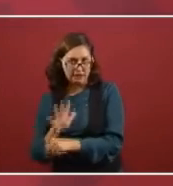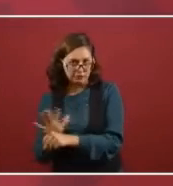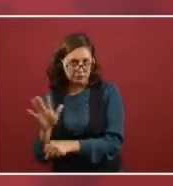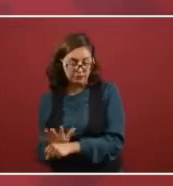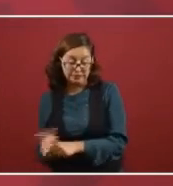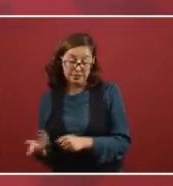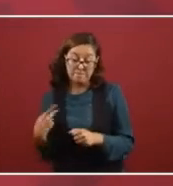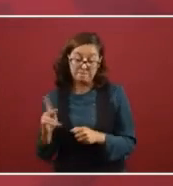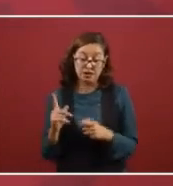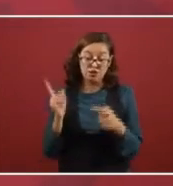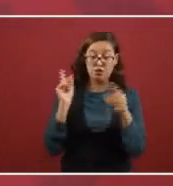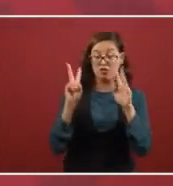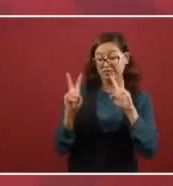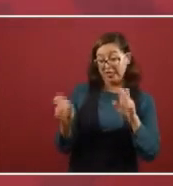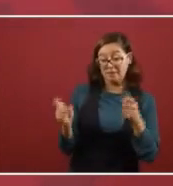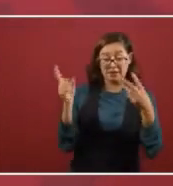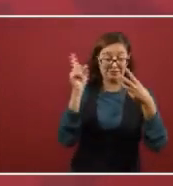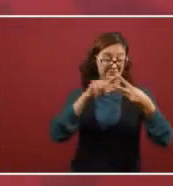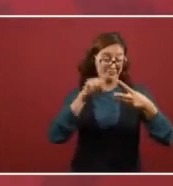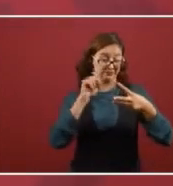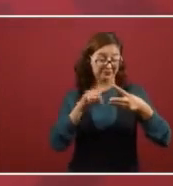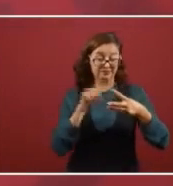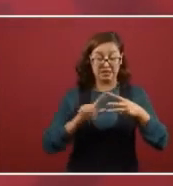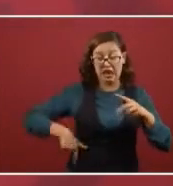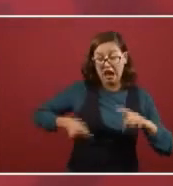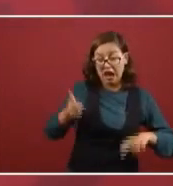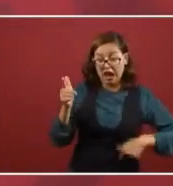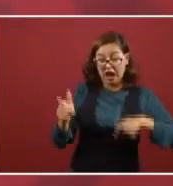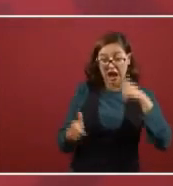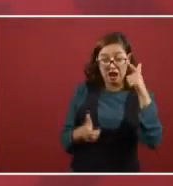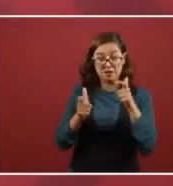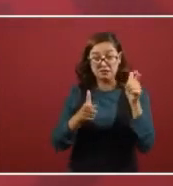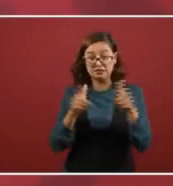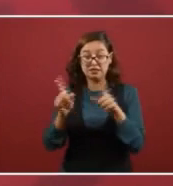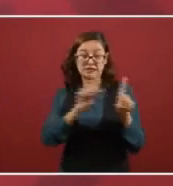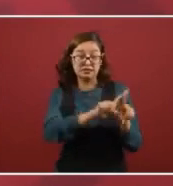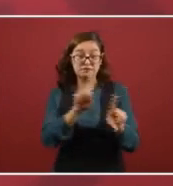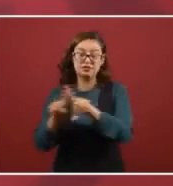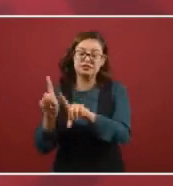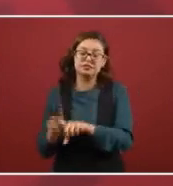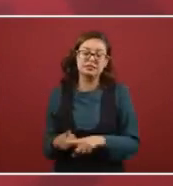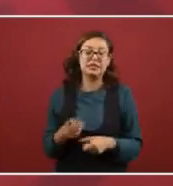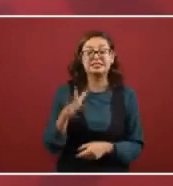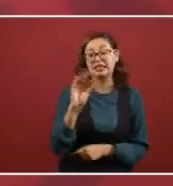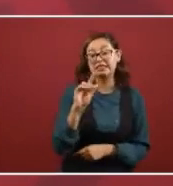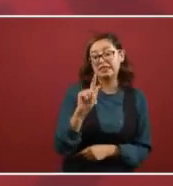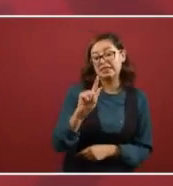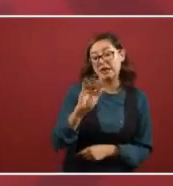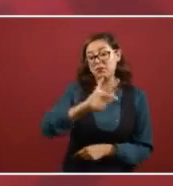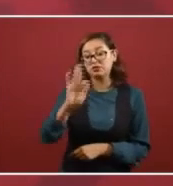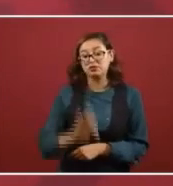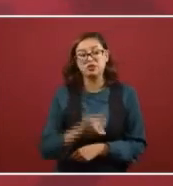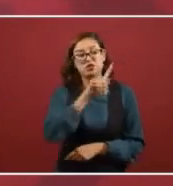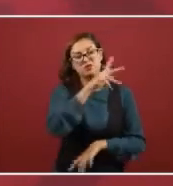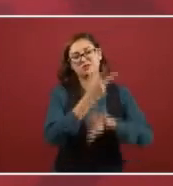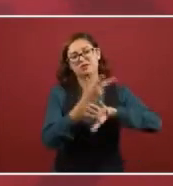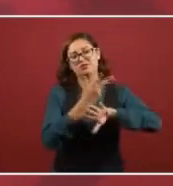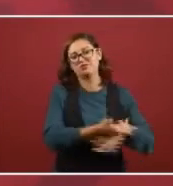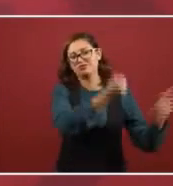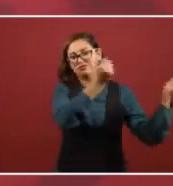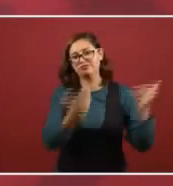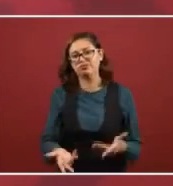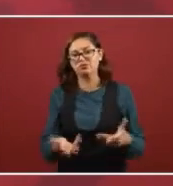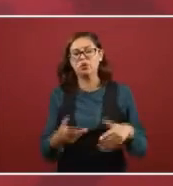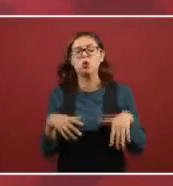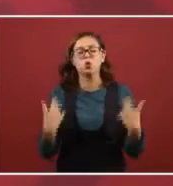itself 70% is that more de than las armas 70% of the provienen arms are son de coming fabricación norteamericana. from the Por lo North tanto, sí Americans. es